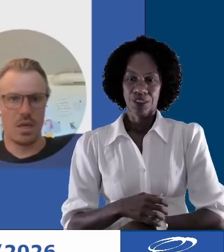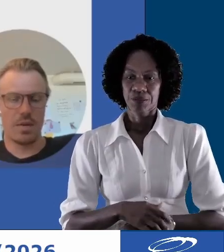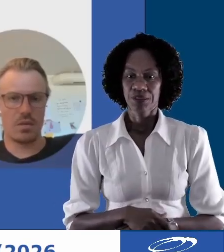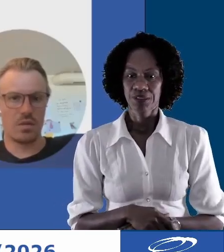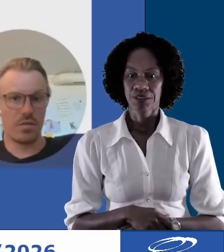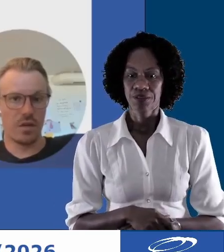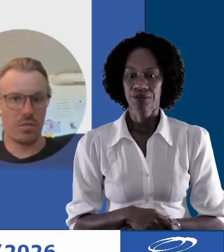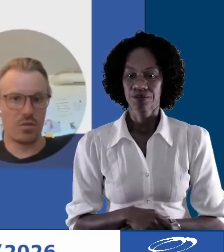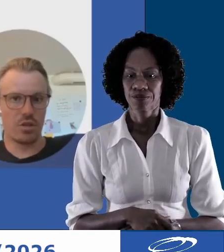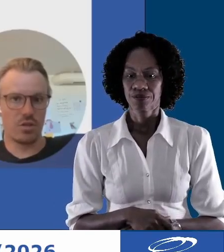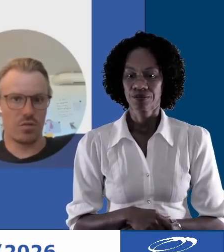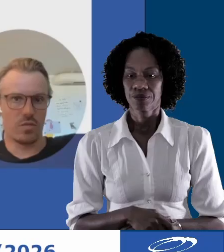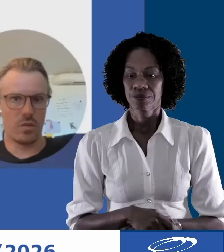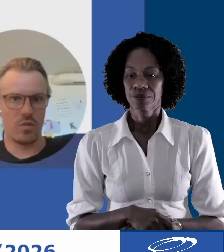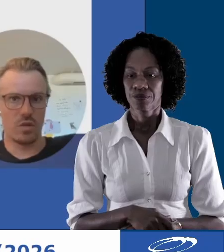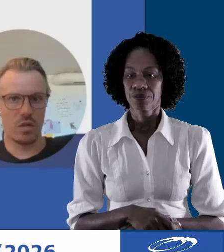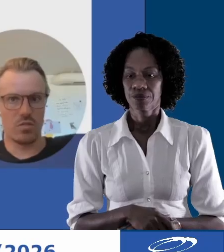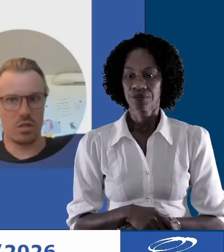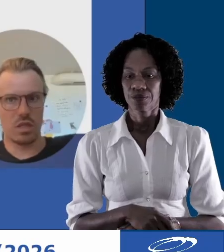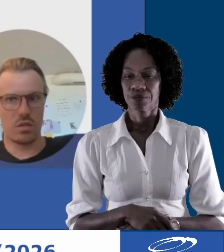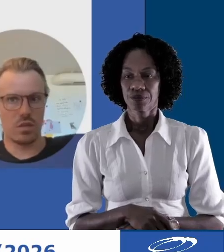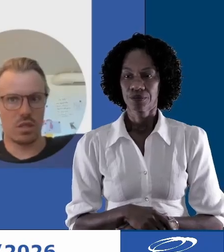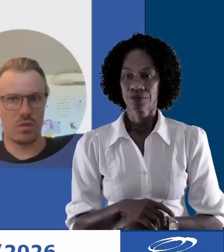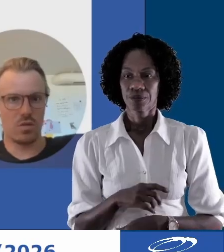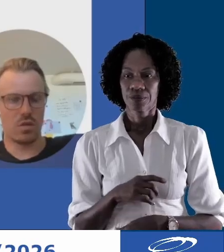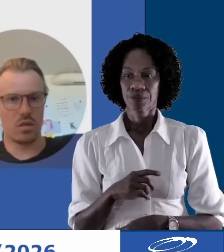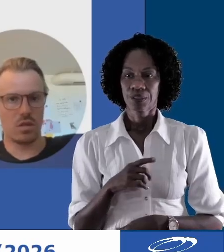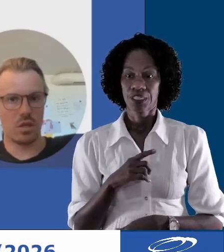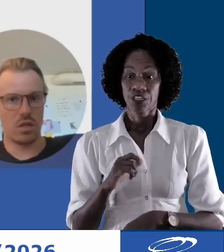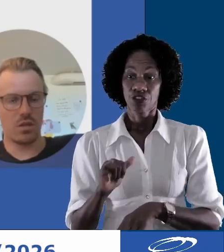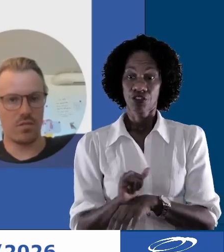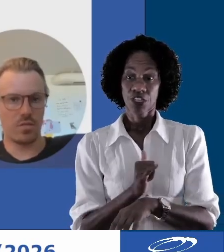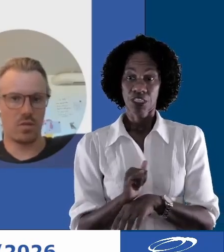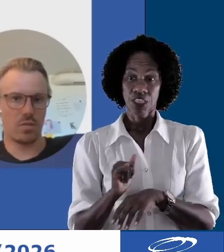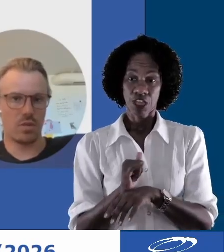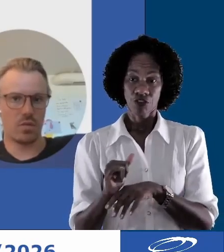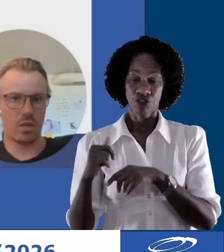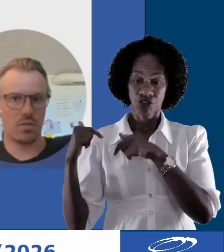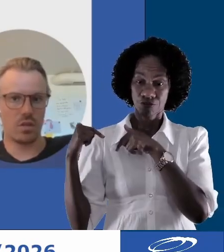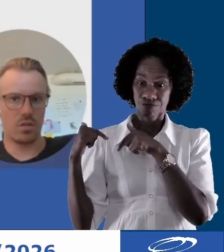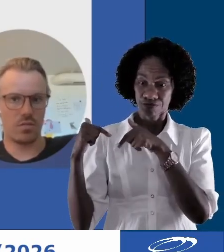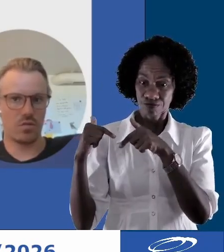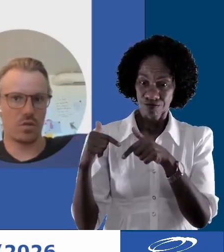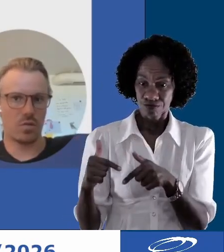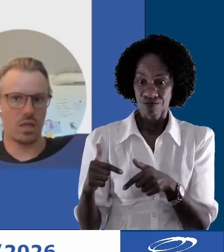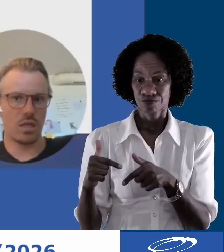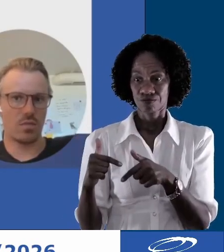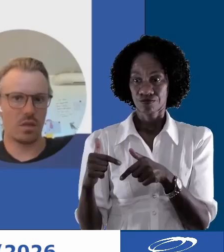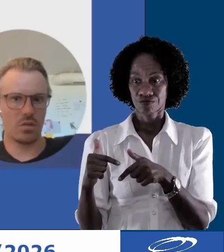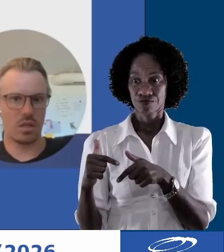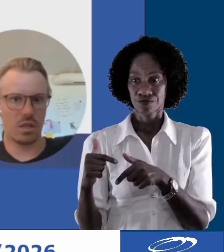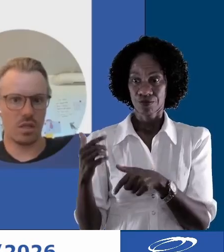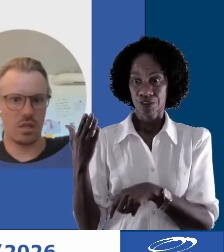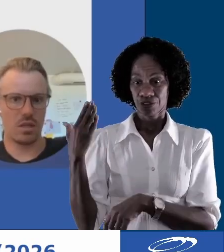And back to the different administrations form. Two other interesting aspects is to look at are there any difference between bolus and continuous infusion when